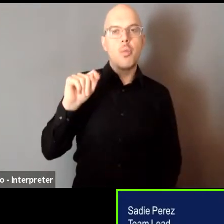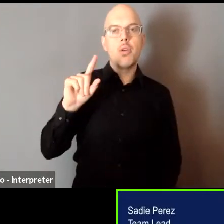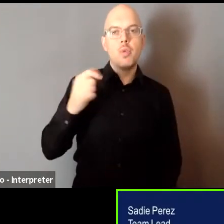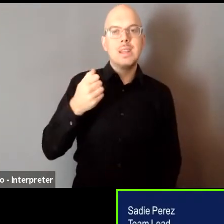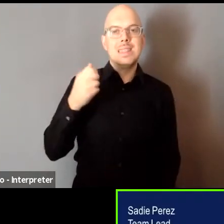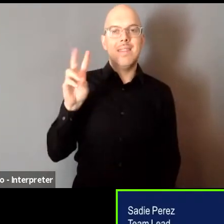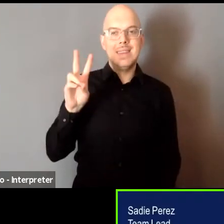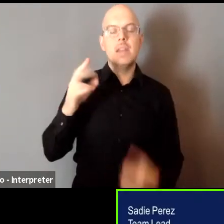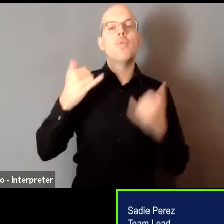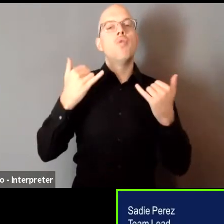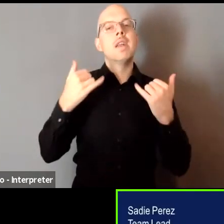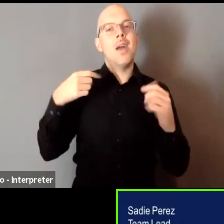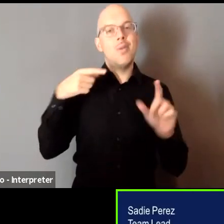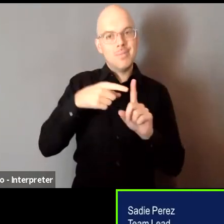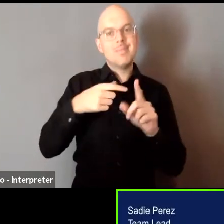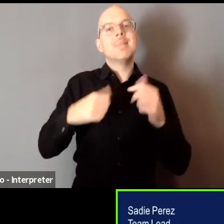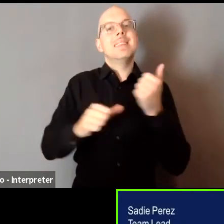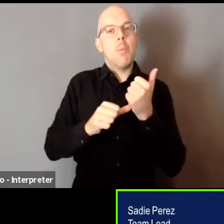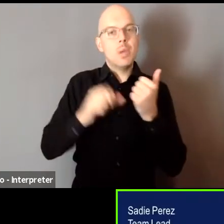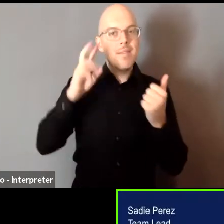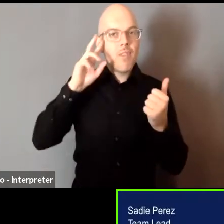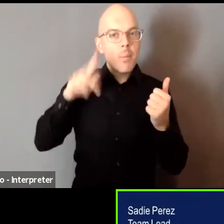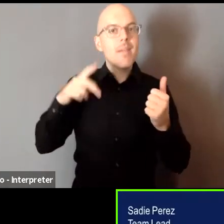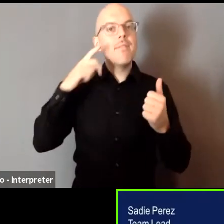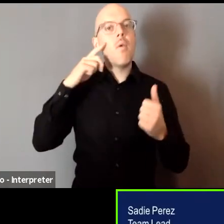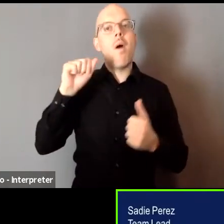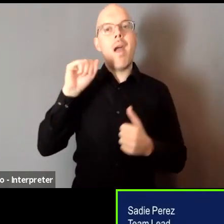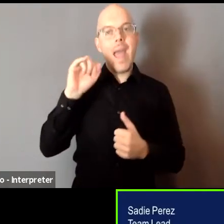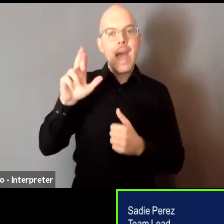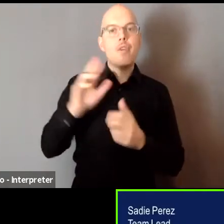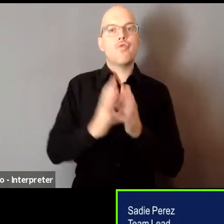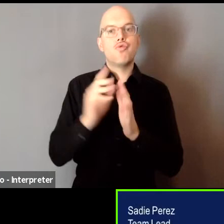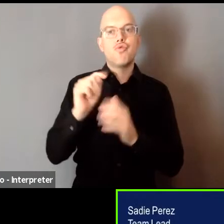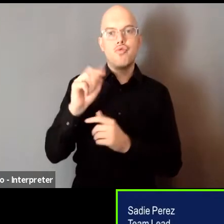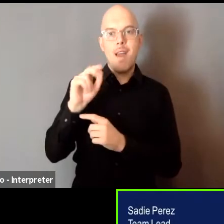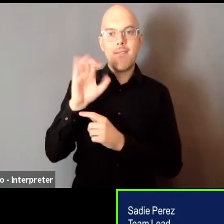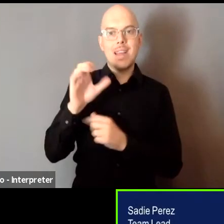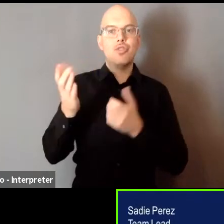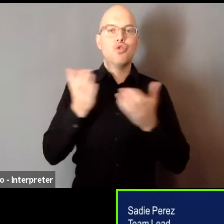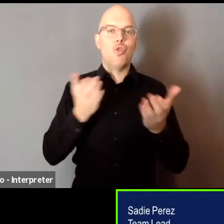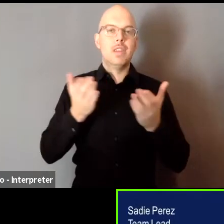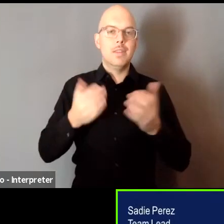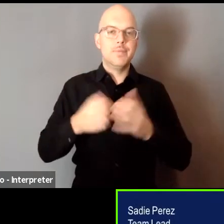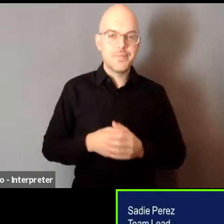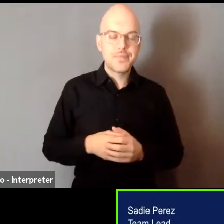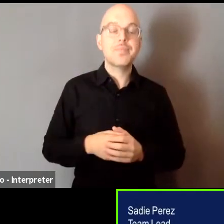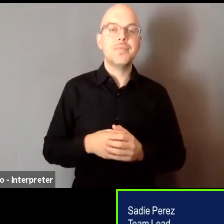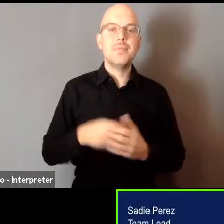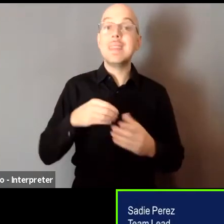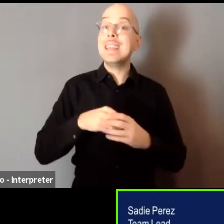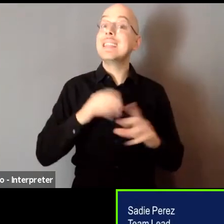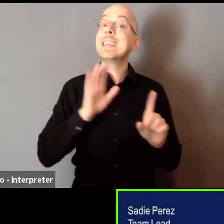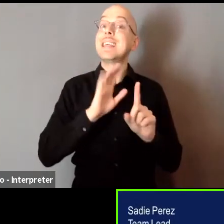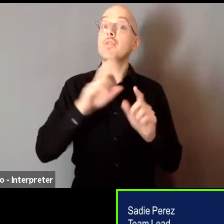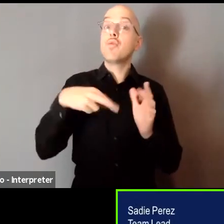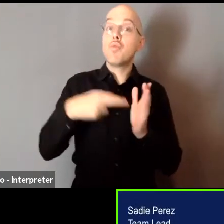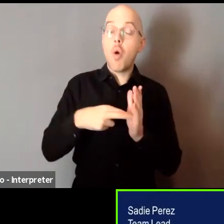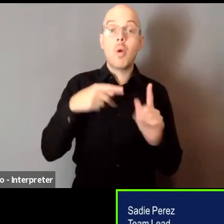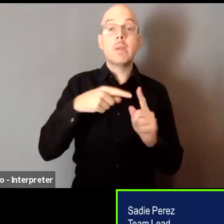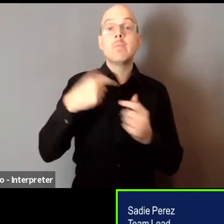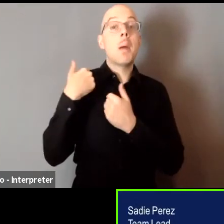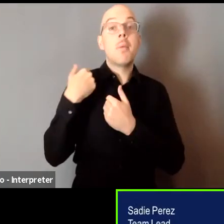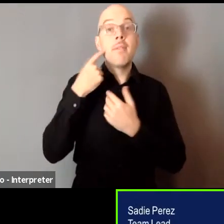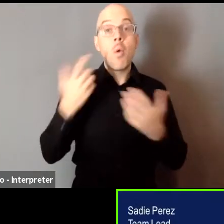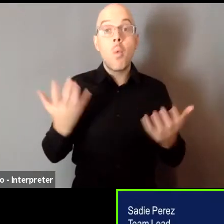Vice President for Air Traffic Services. In this important role, Mr. Throop is responsible for advising,